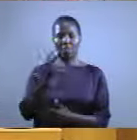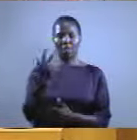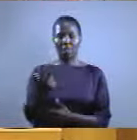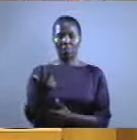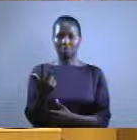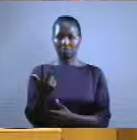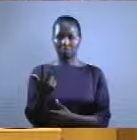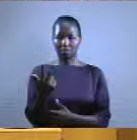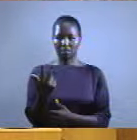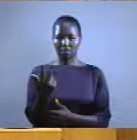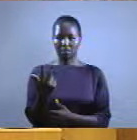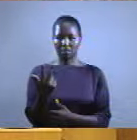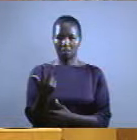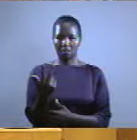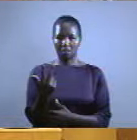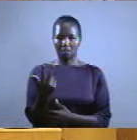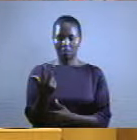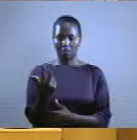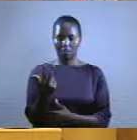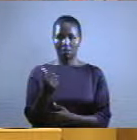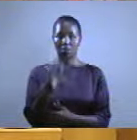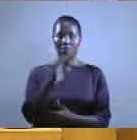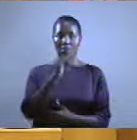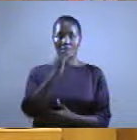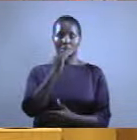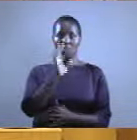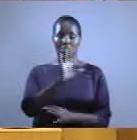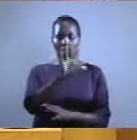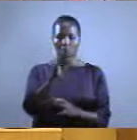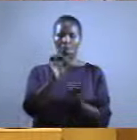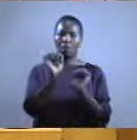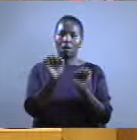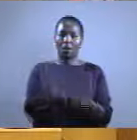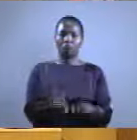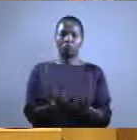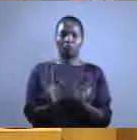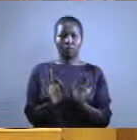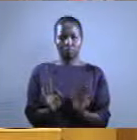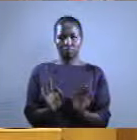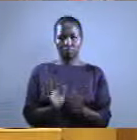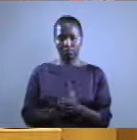38. The question is accordingly agreed to,